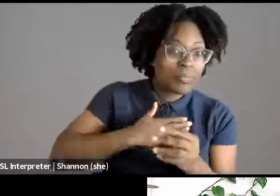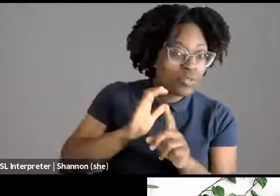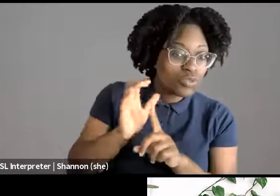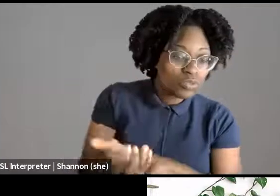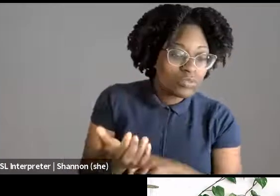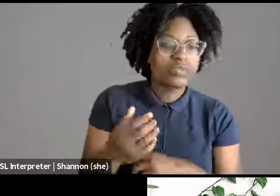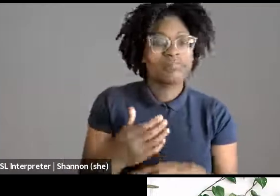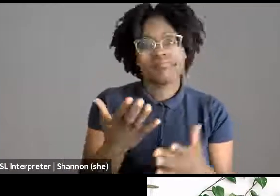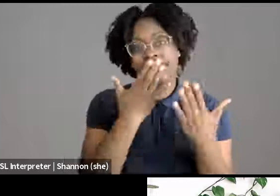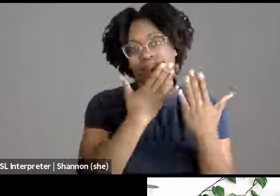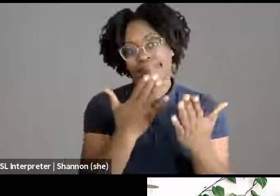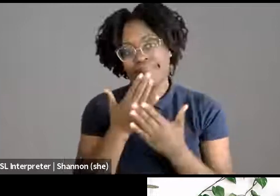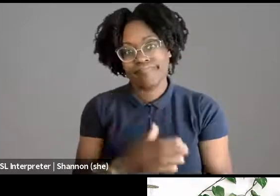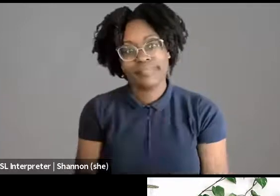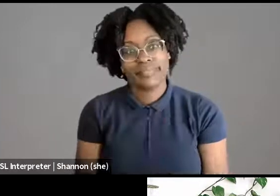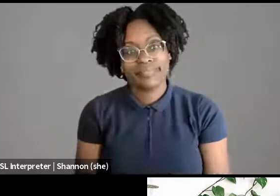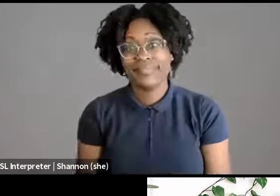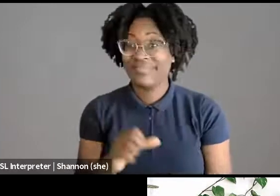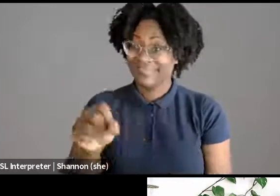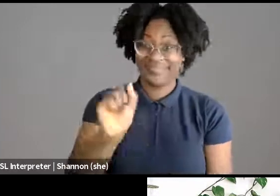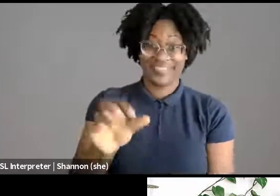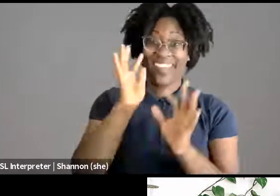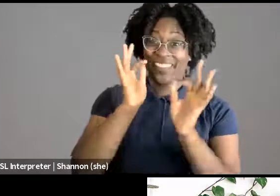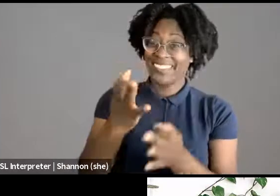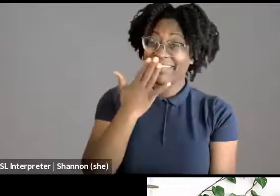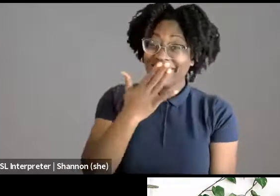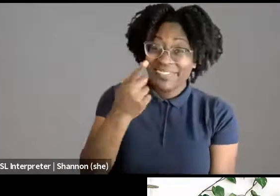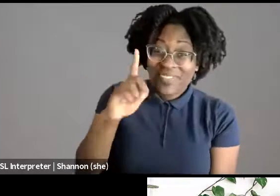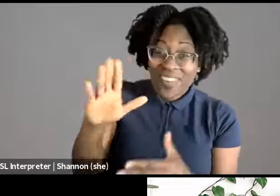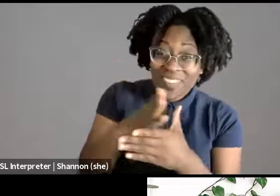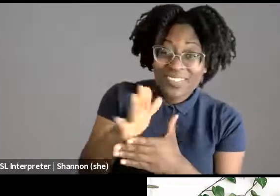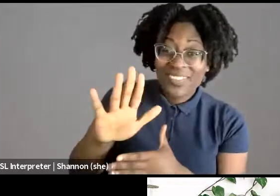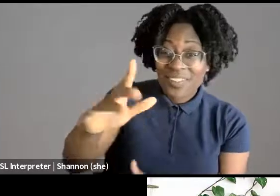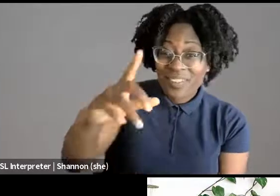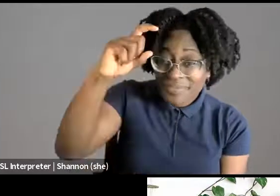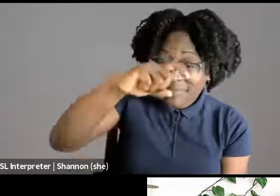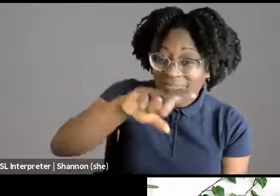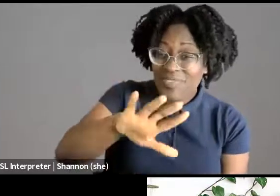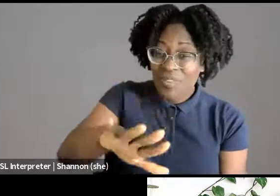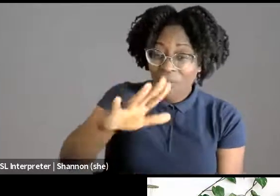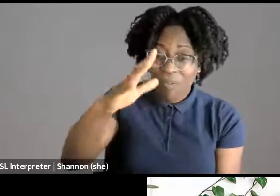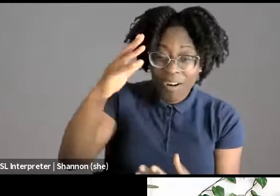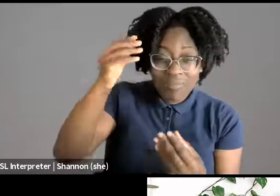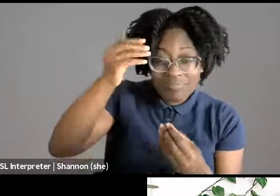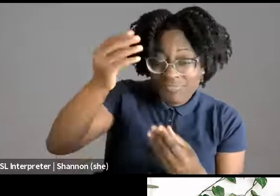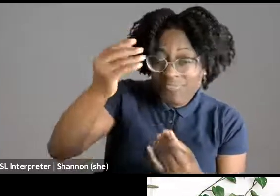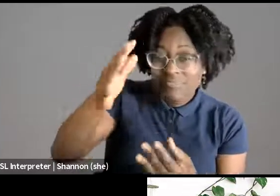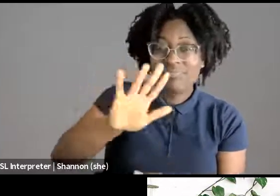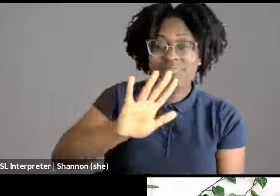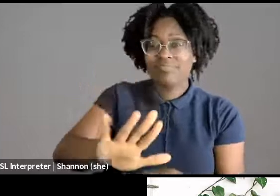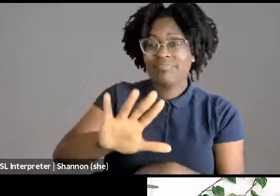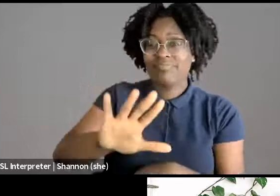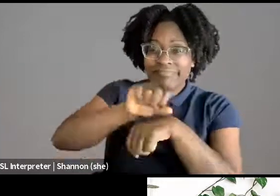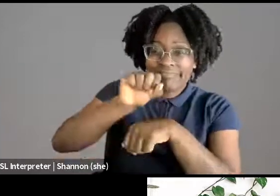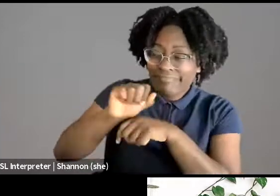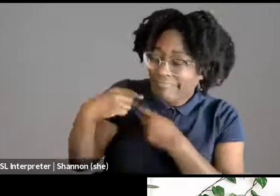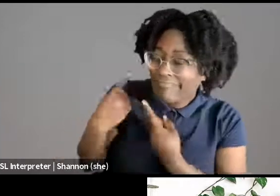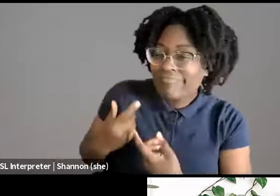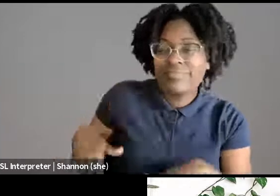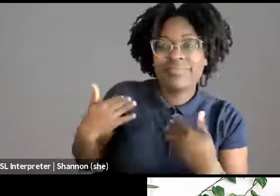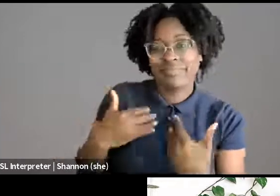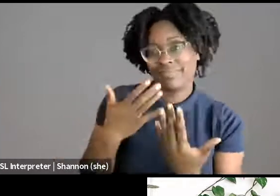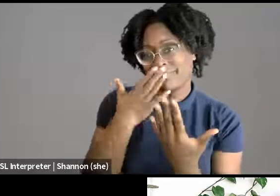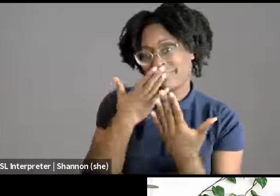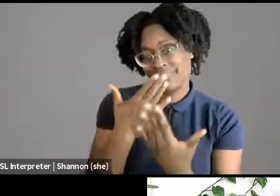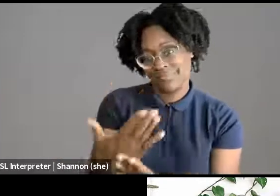My pleasure. My pleasure. Thank you for sharing. Thank you for sharing all your wisdom and all your work. And I think that it is, hopefully